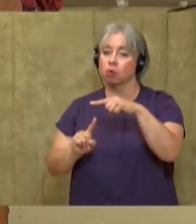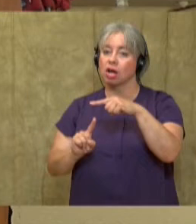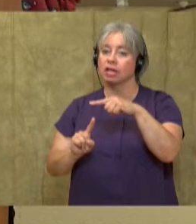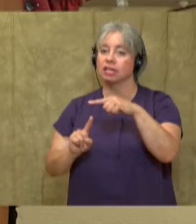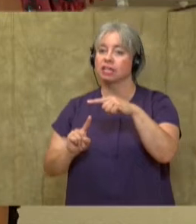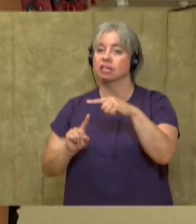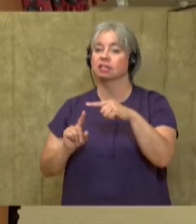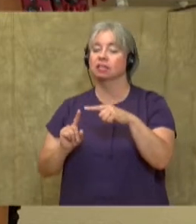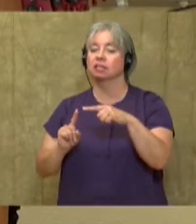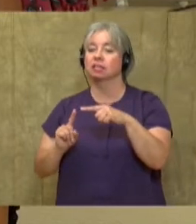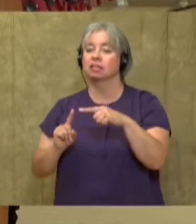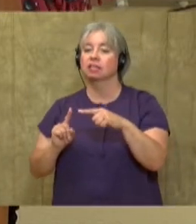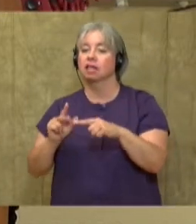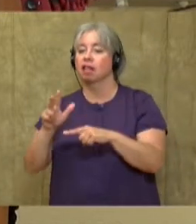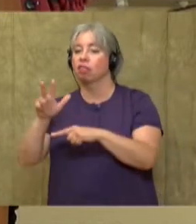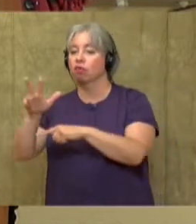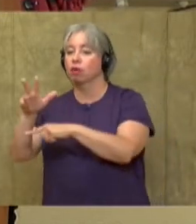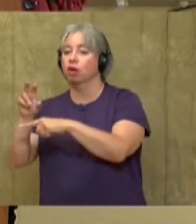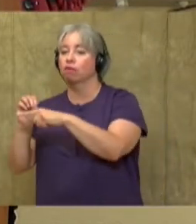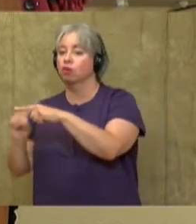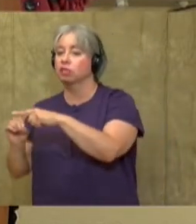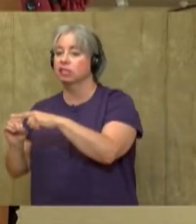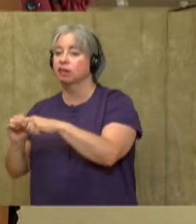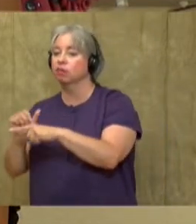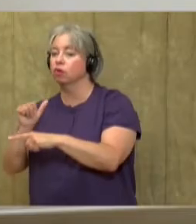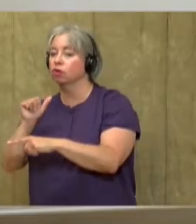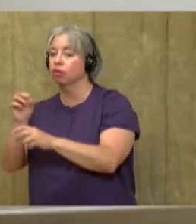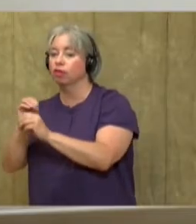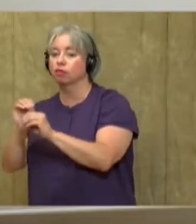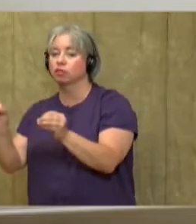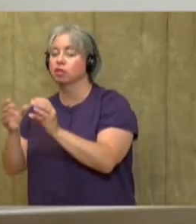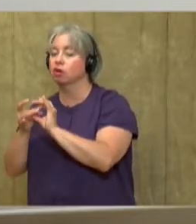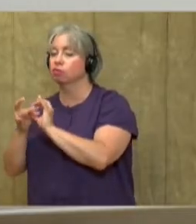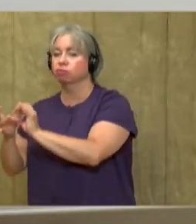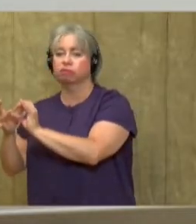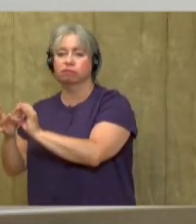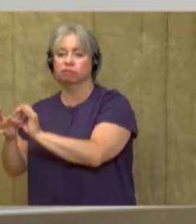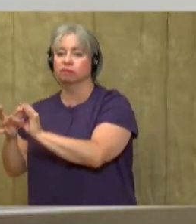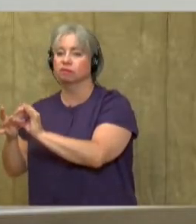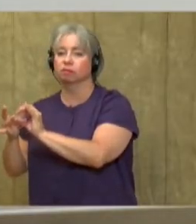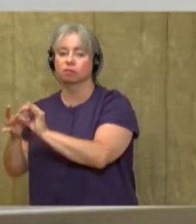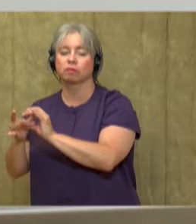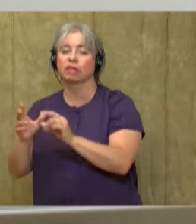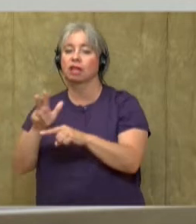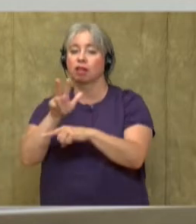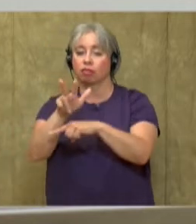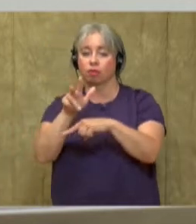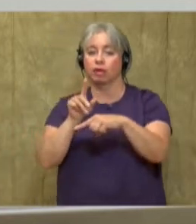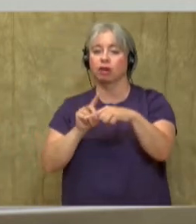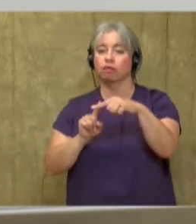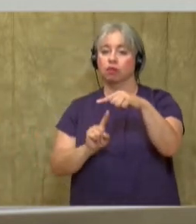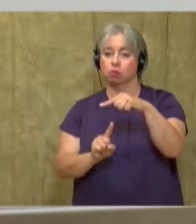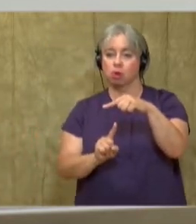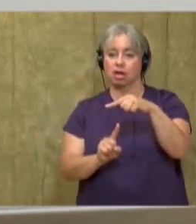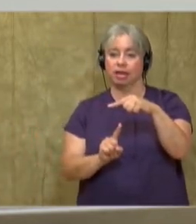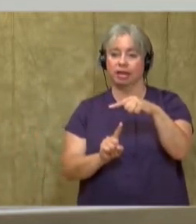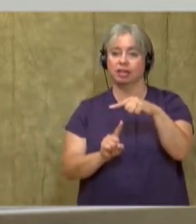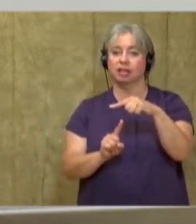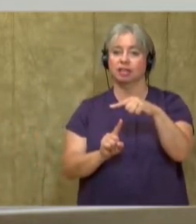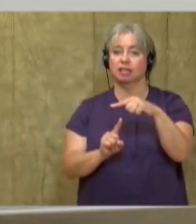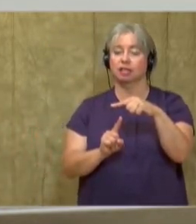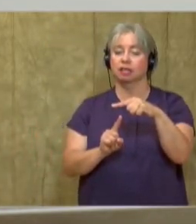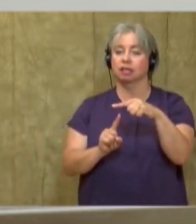0, it's undefined. We can't have 0 in the denominator. So 3 over 1 would be my slope here, and